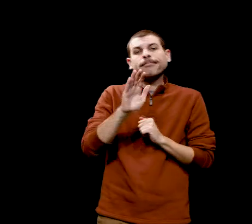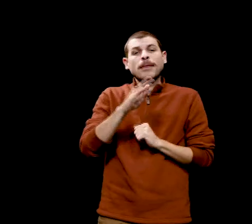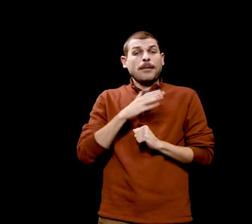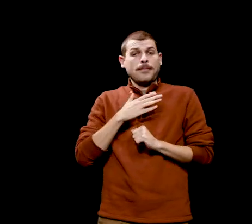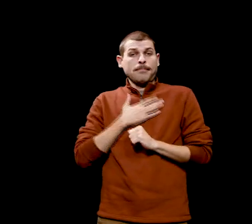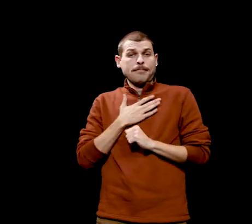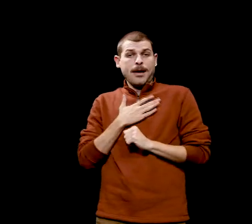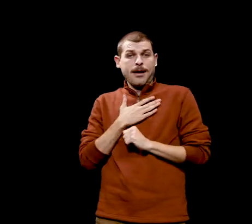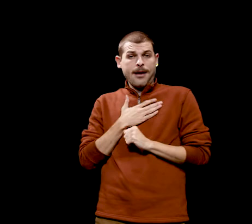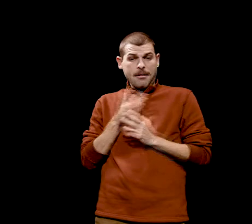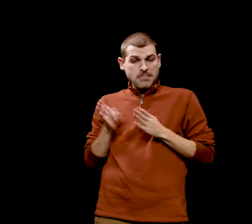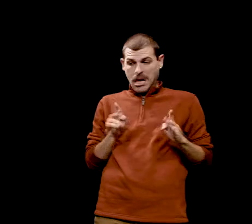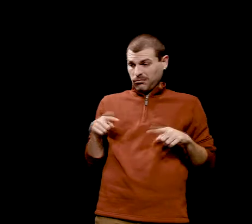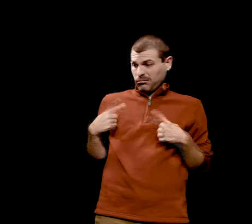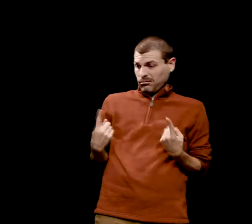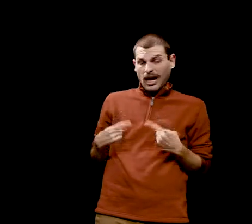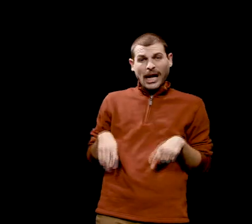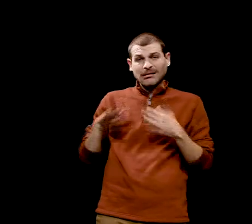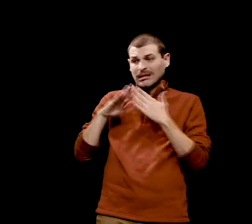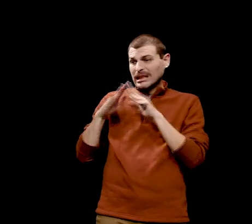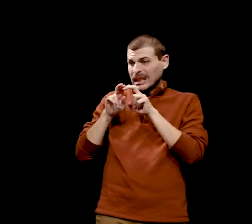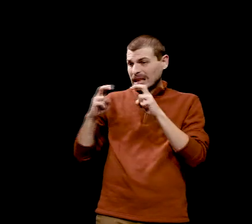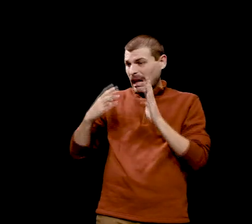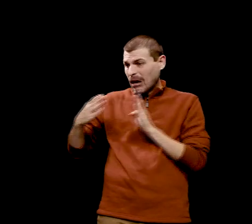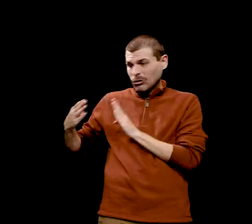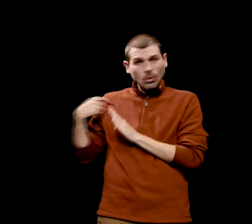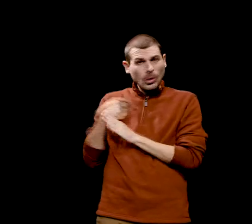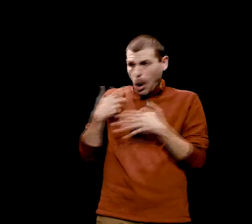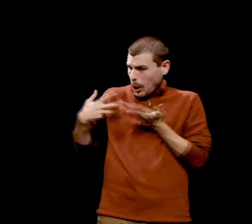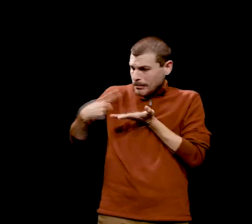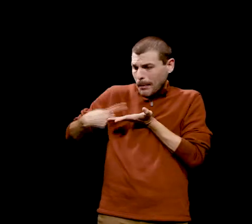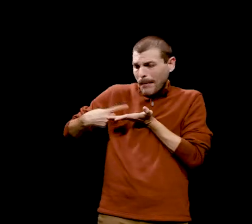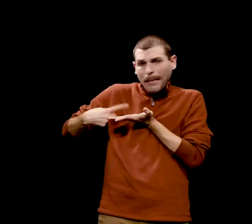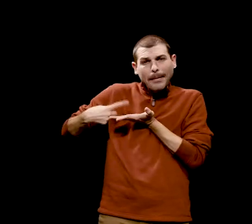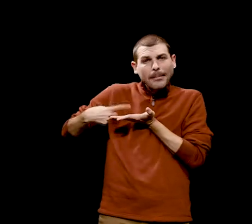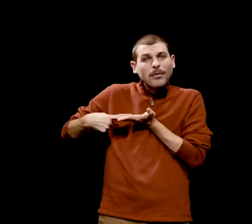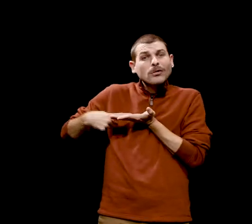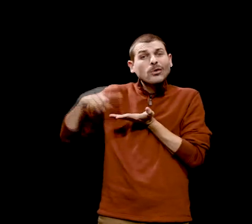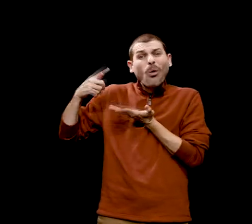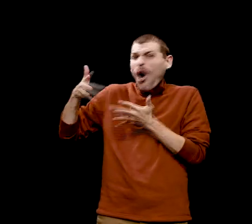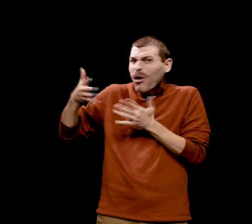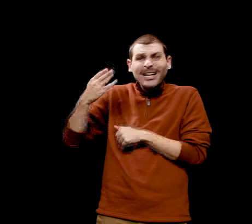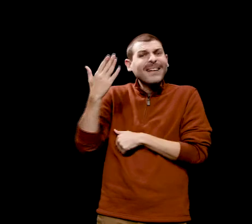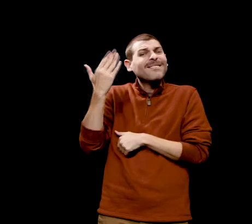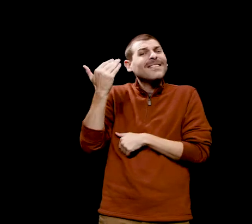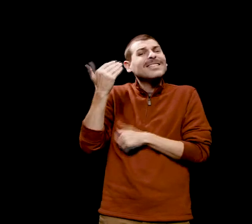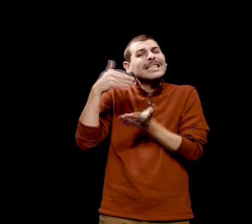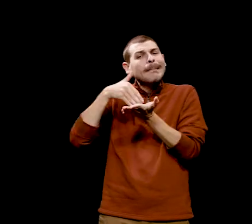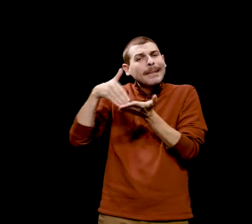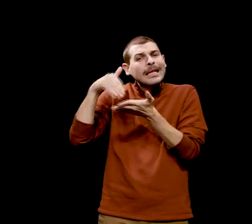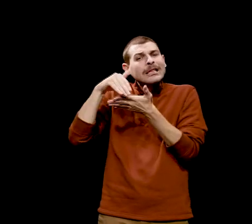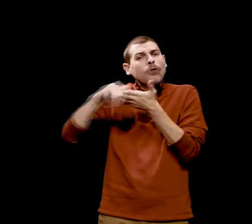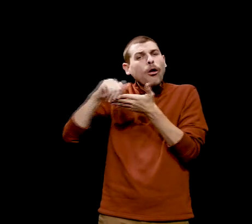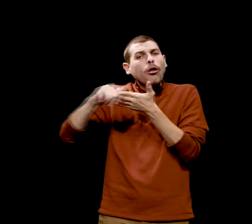Council, in addition to about $15 million in cuts that were taken just as a result of declining city revenues, took an additional